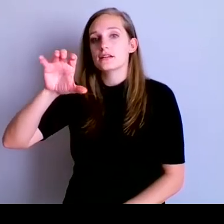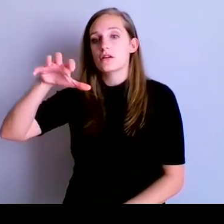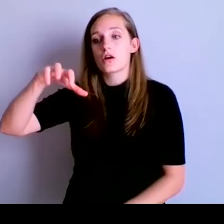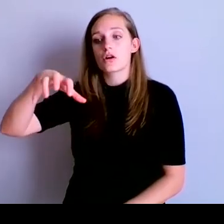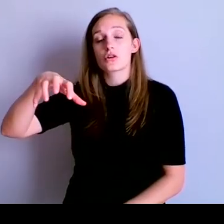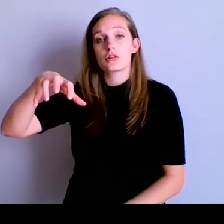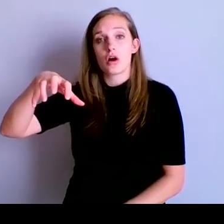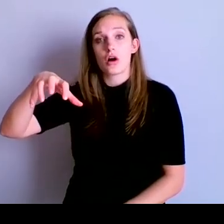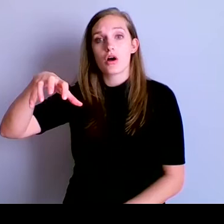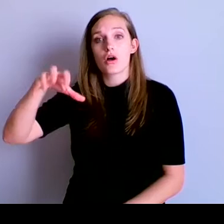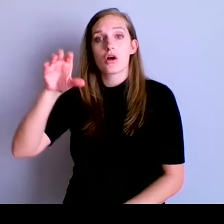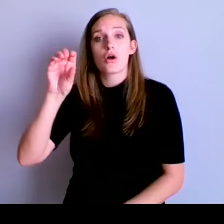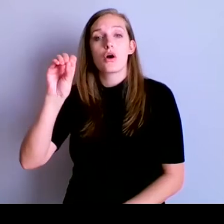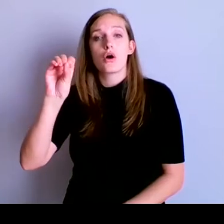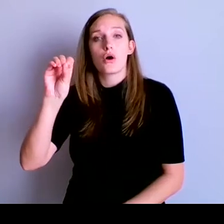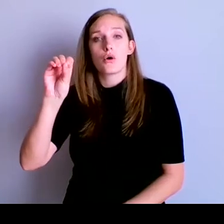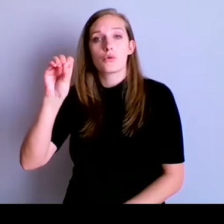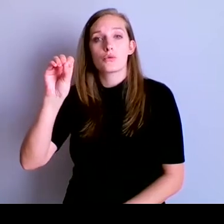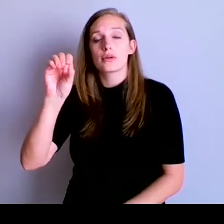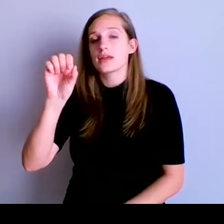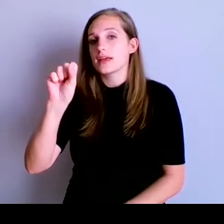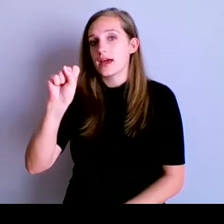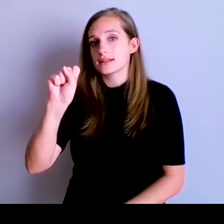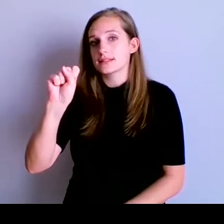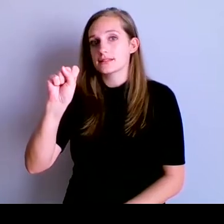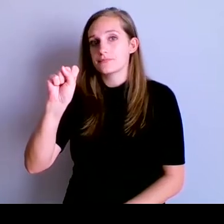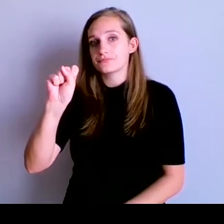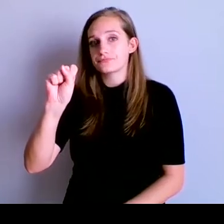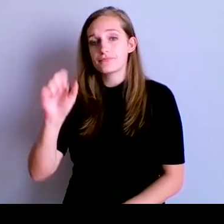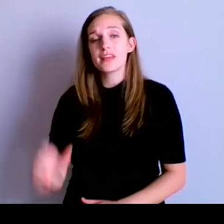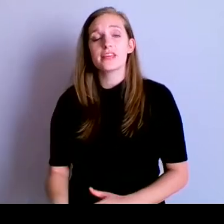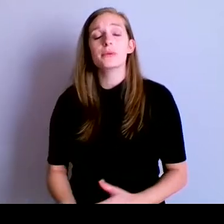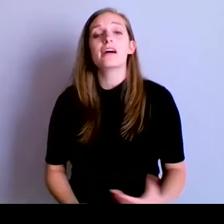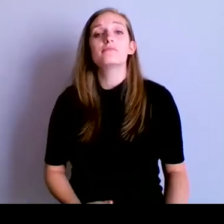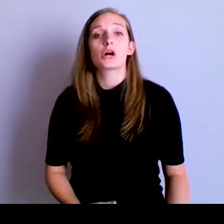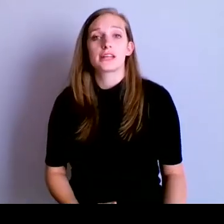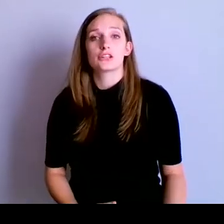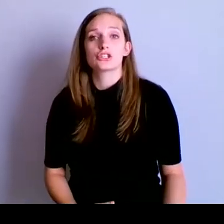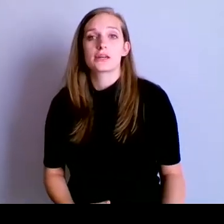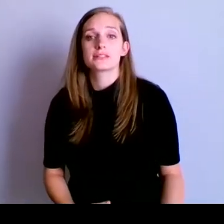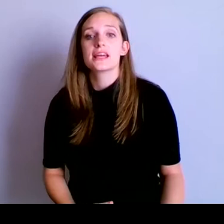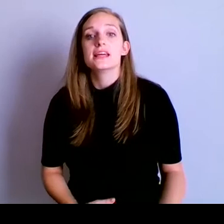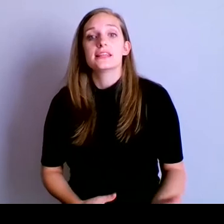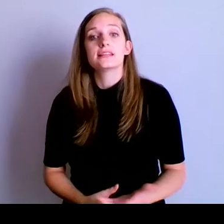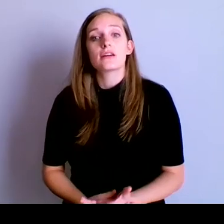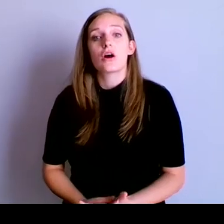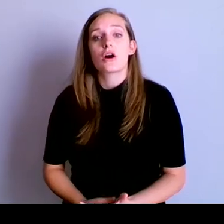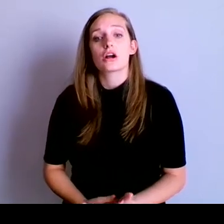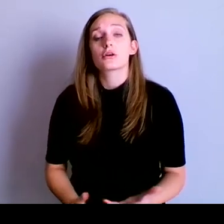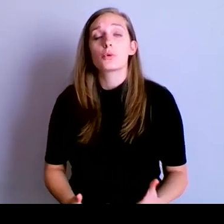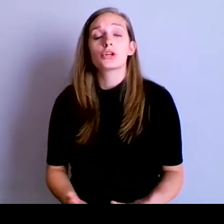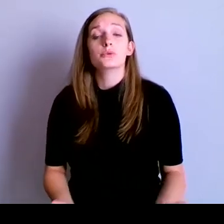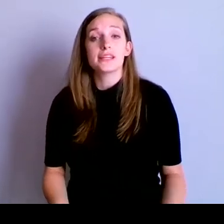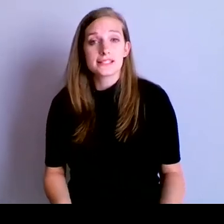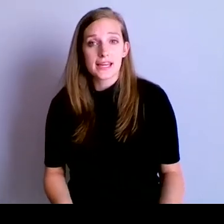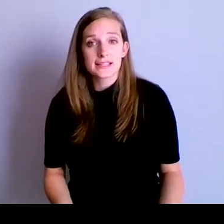C, claw, O, and S. Then we have marked handshapes. These